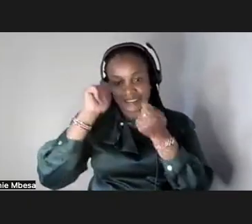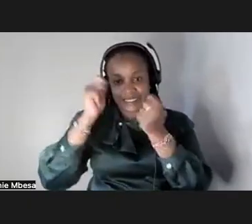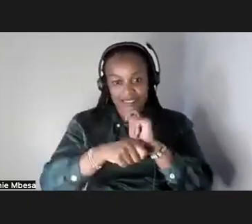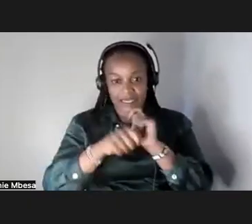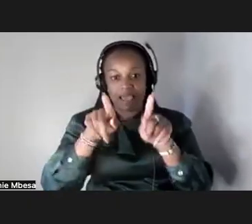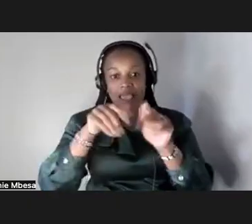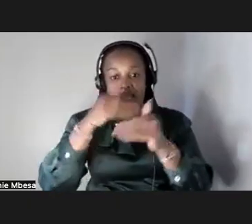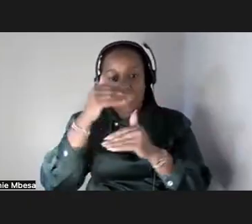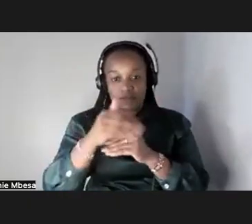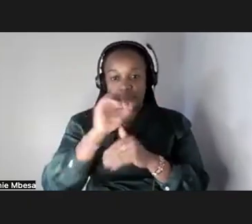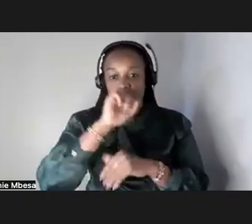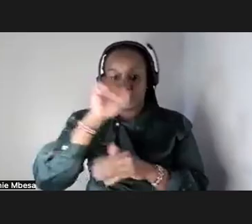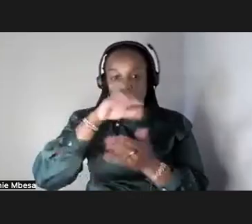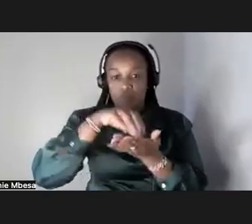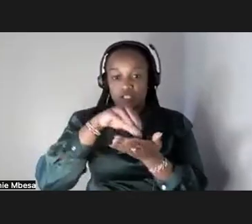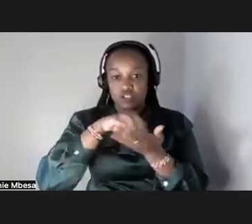change.